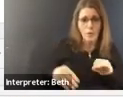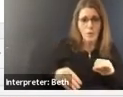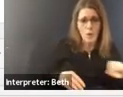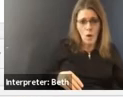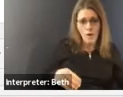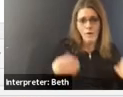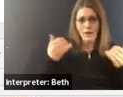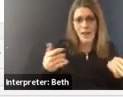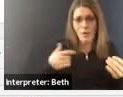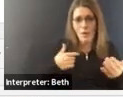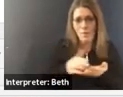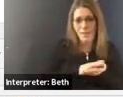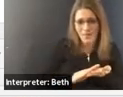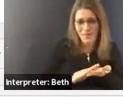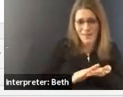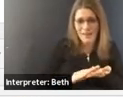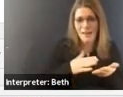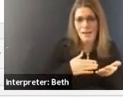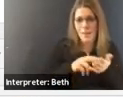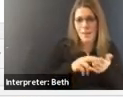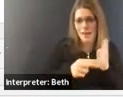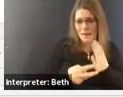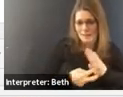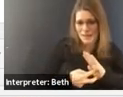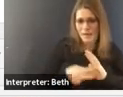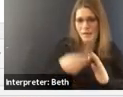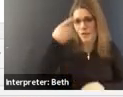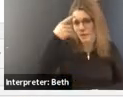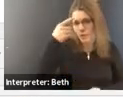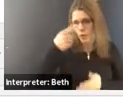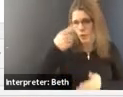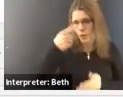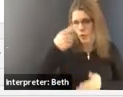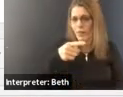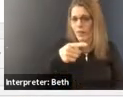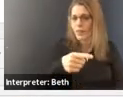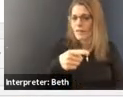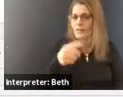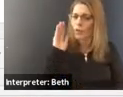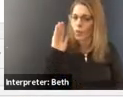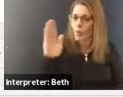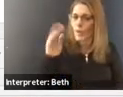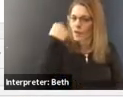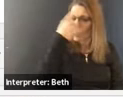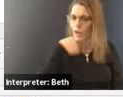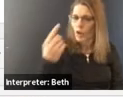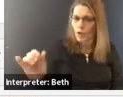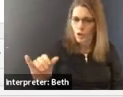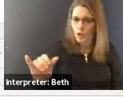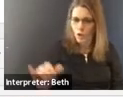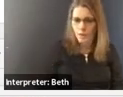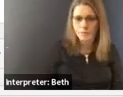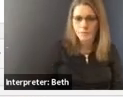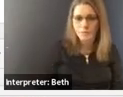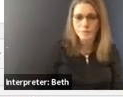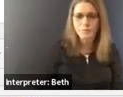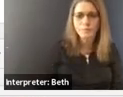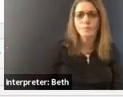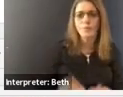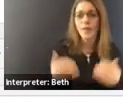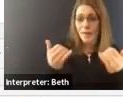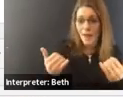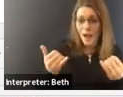intent for what this is going to look like. And now I have a nice, clean